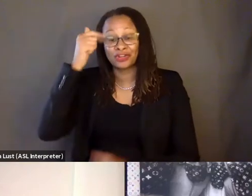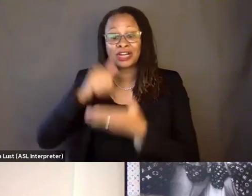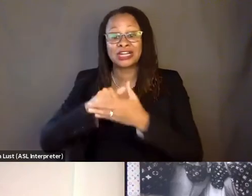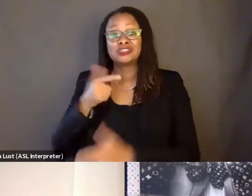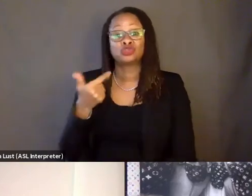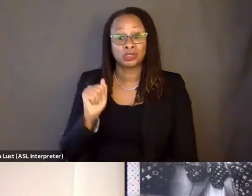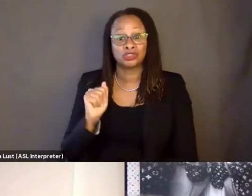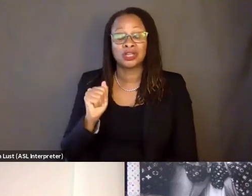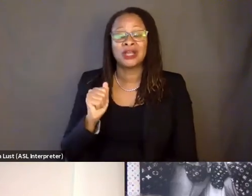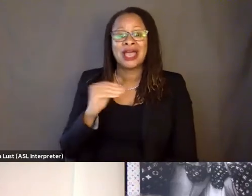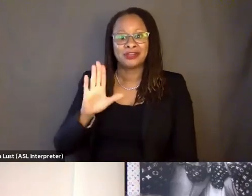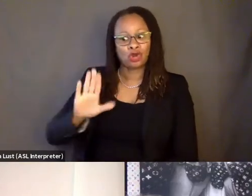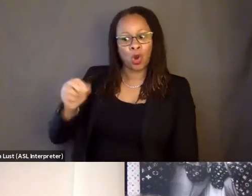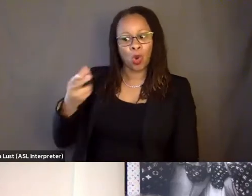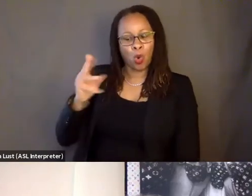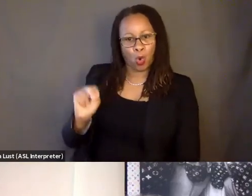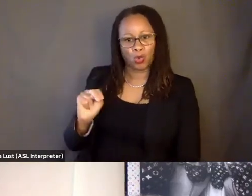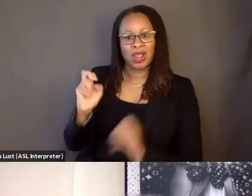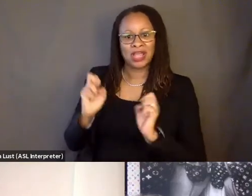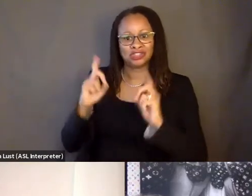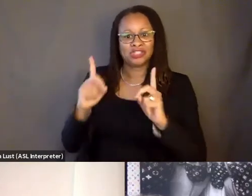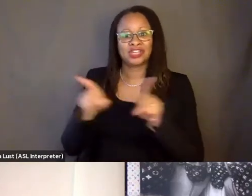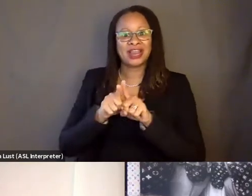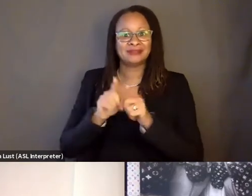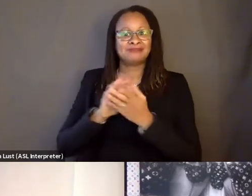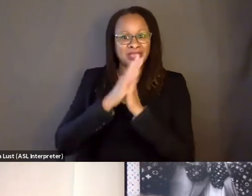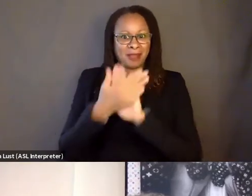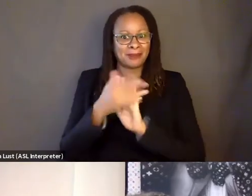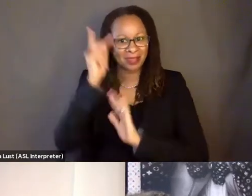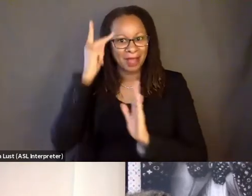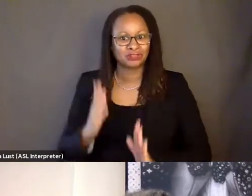education and coming of age as a politician.